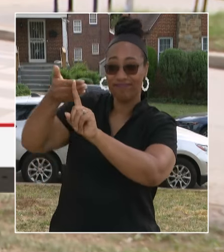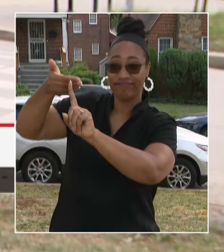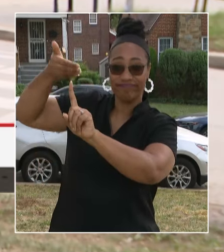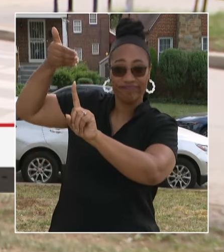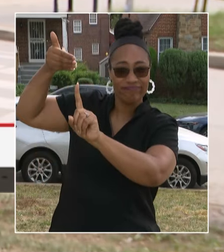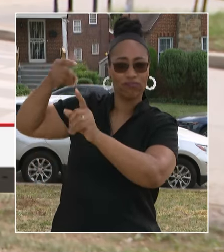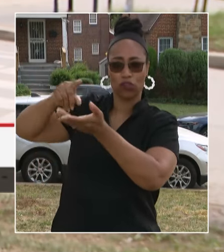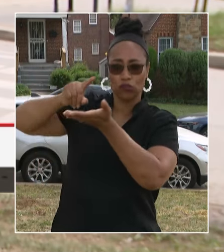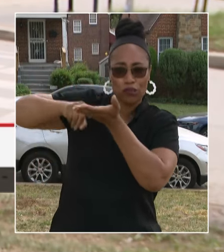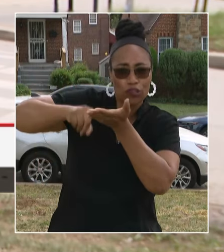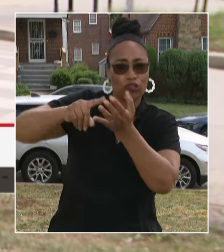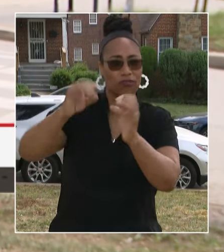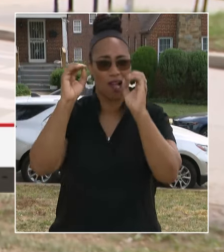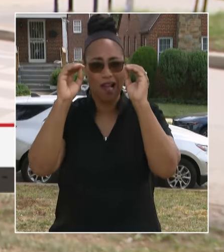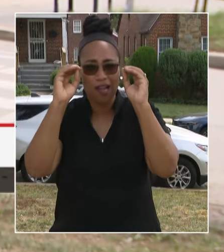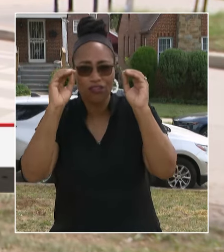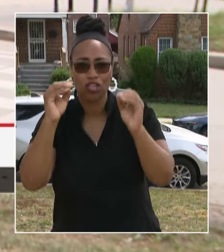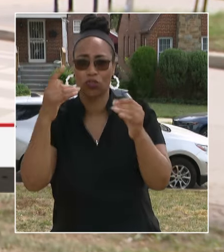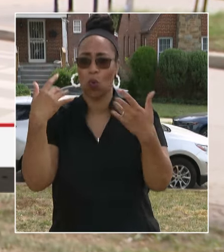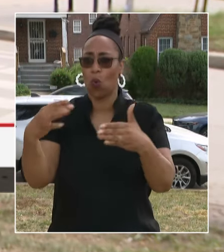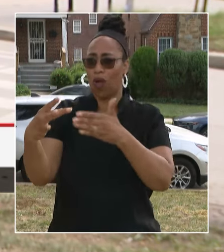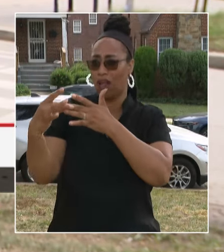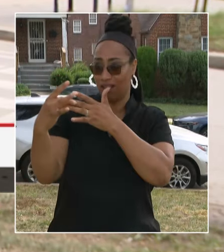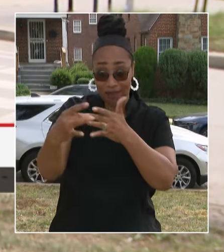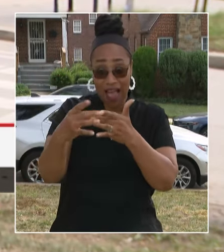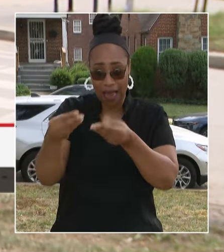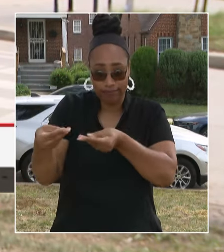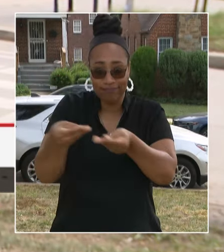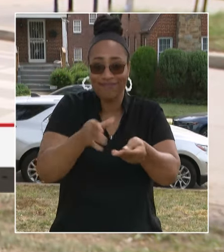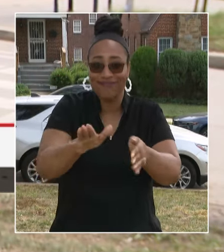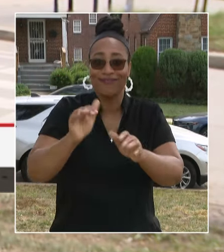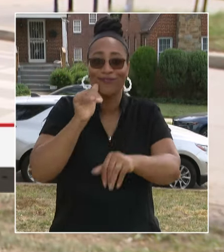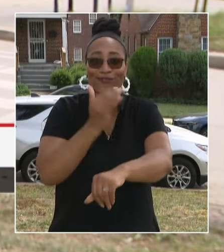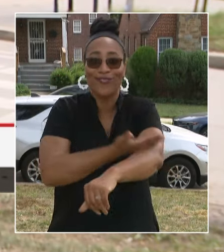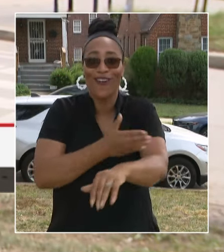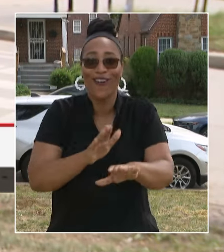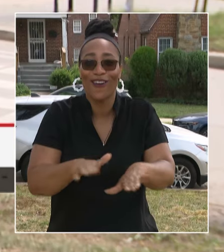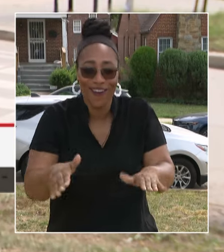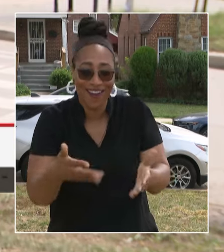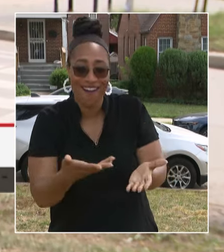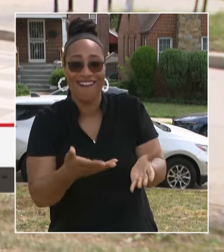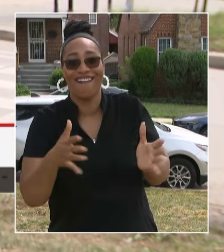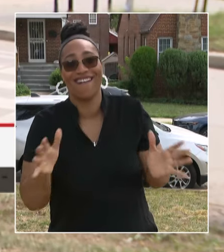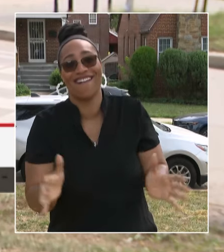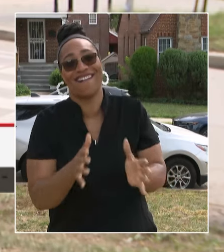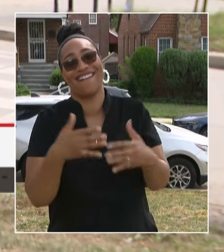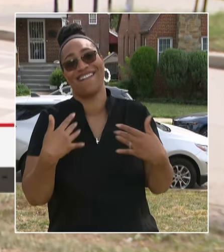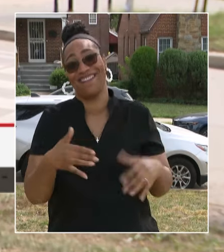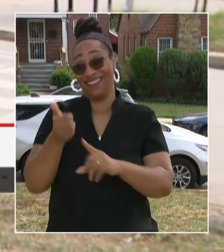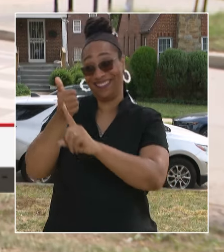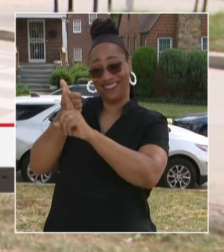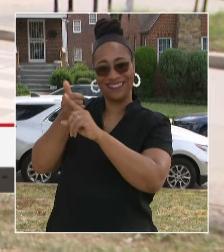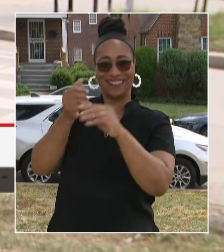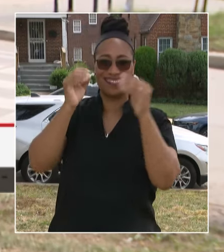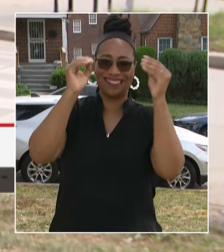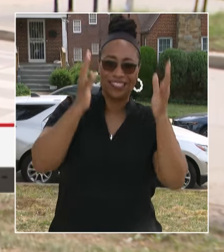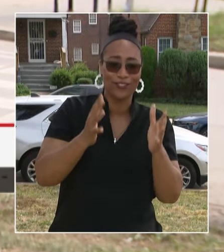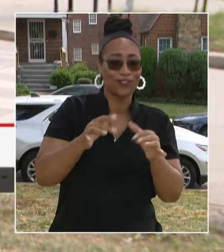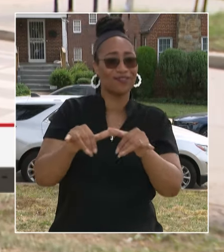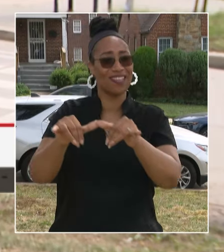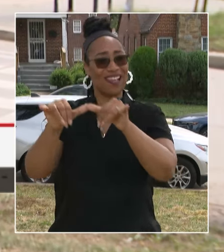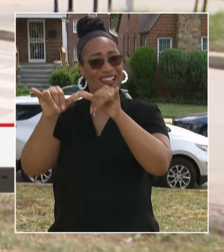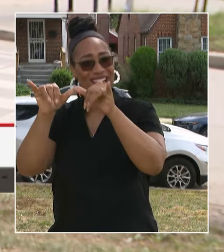He was a engineer, professor, and public servant. And he made us all proud. Clearly,